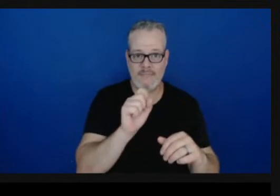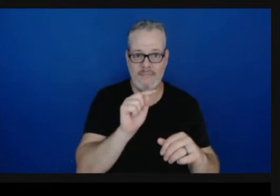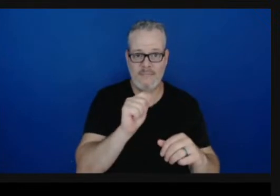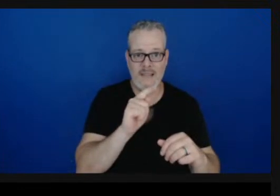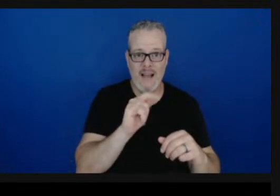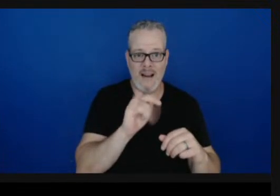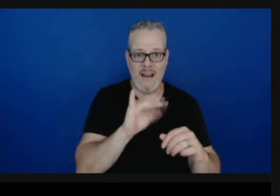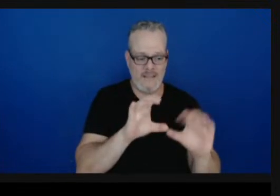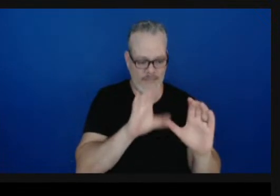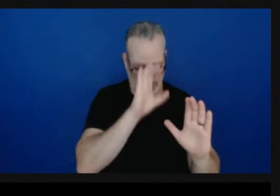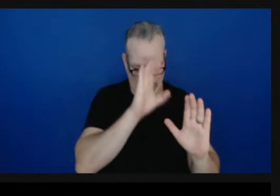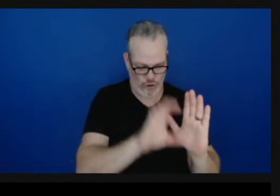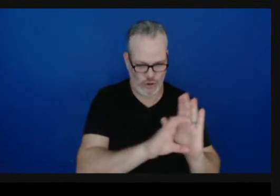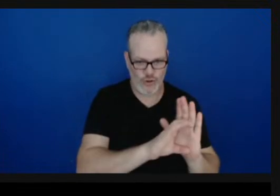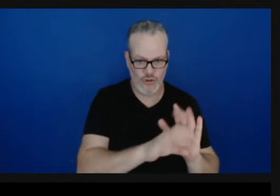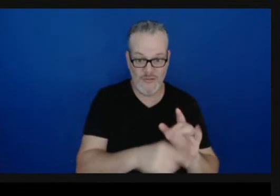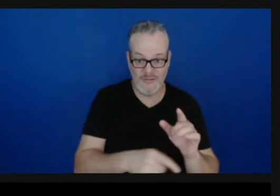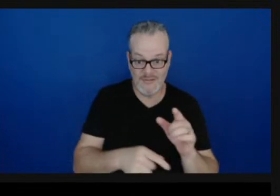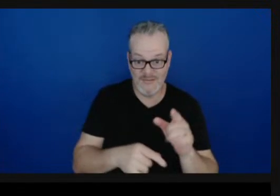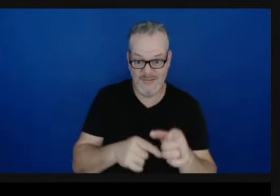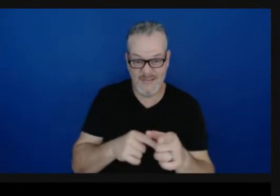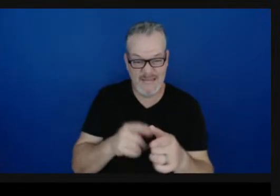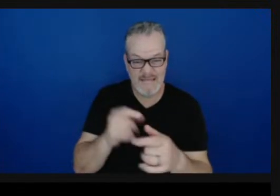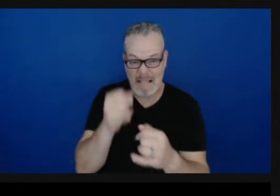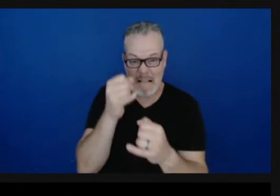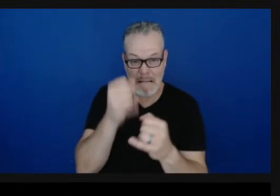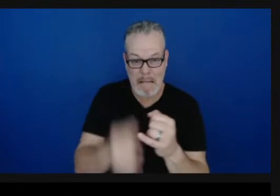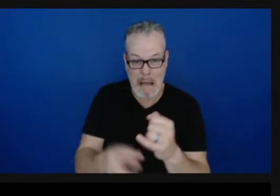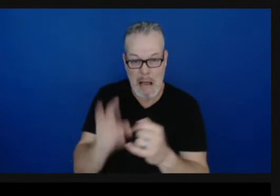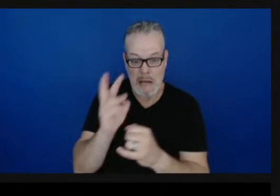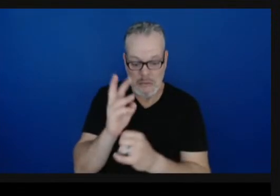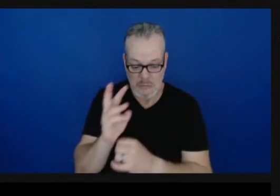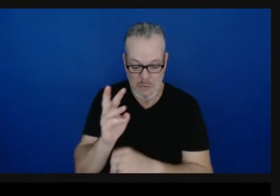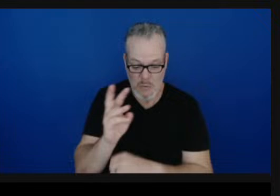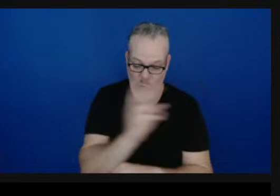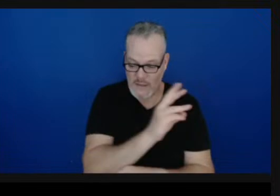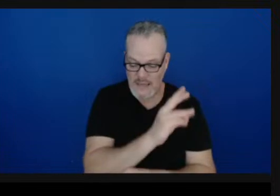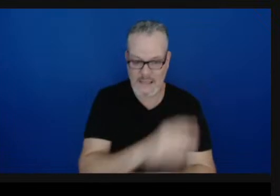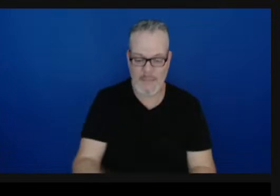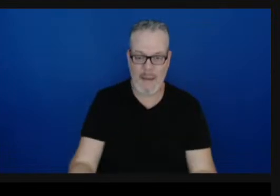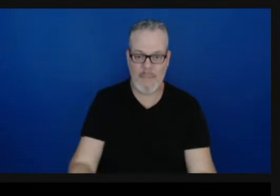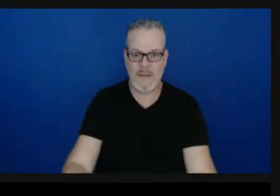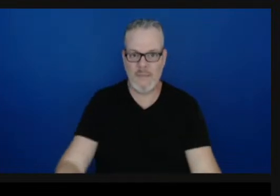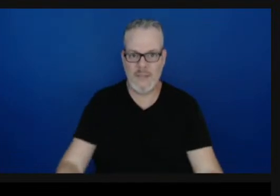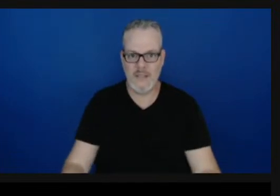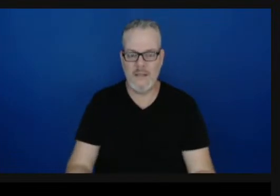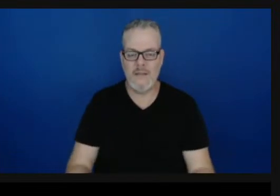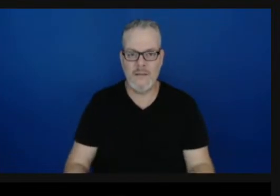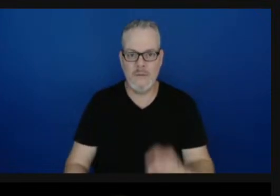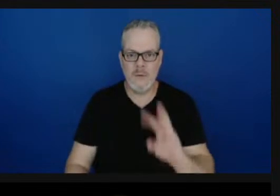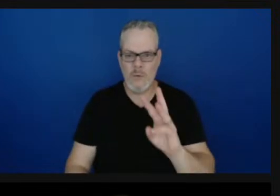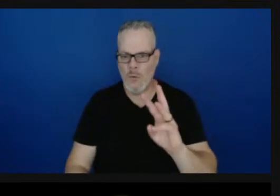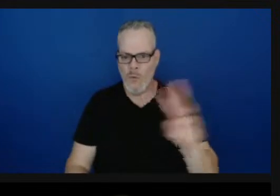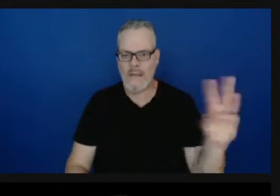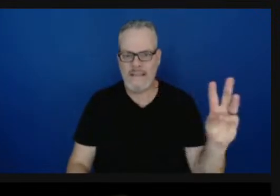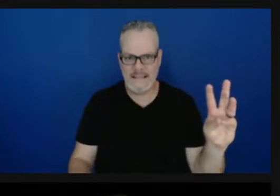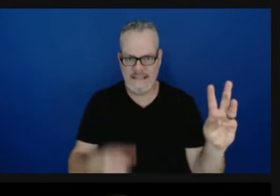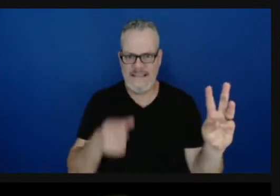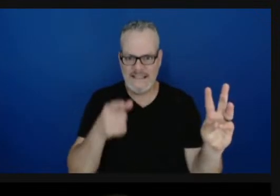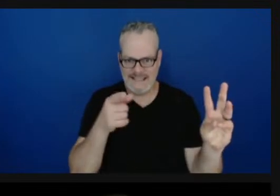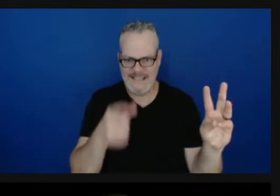Here, this is that last western fissure spattering. I think I might have got one of the wrong videos, perhaps. Huh? Let's see.